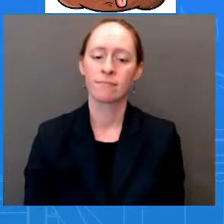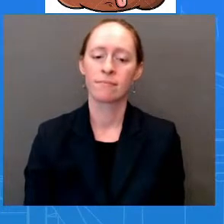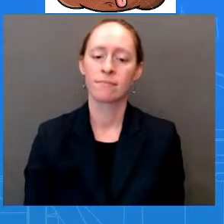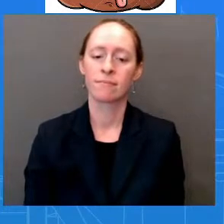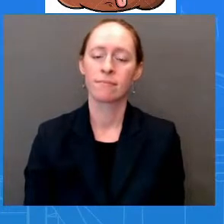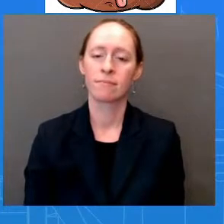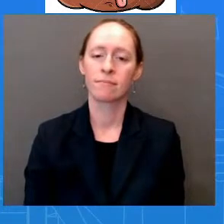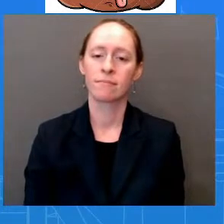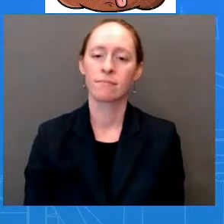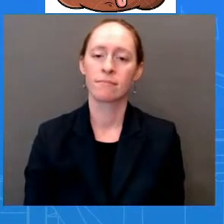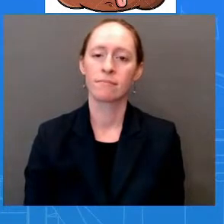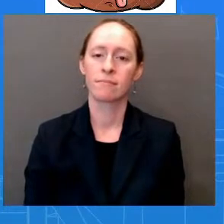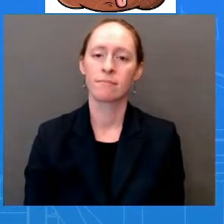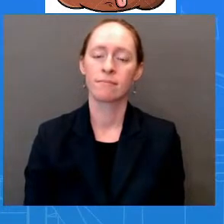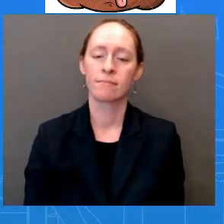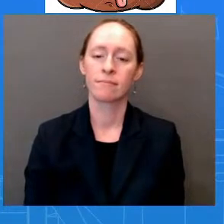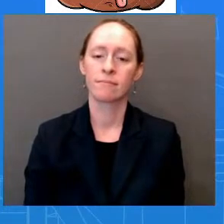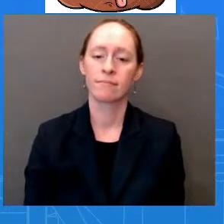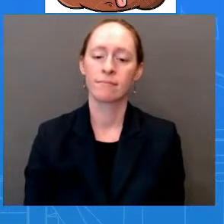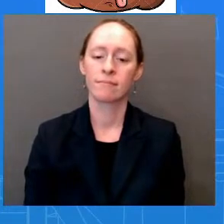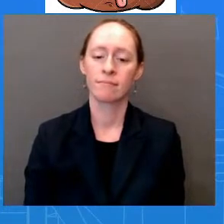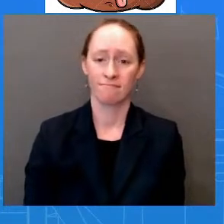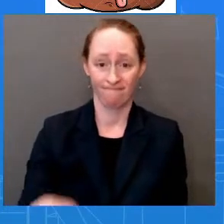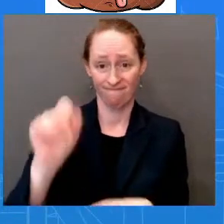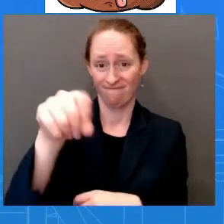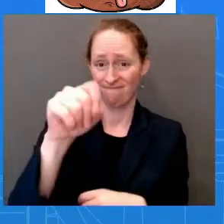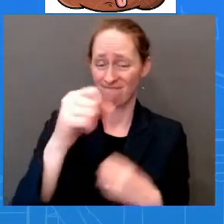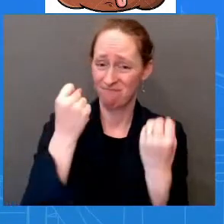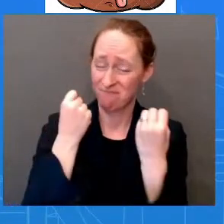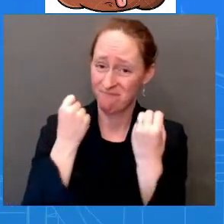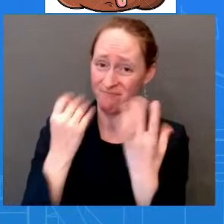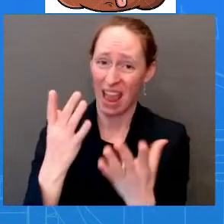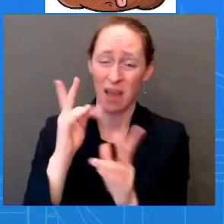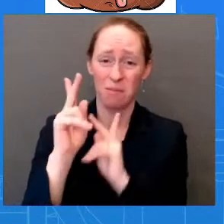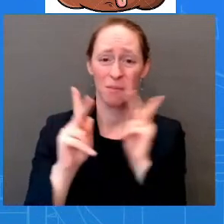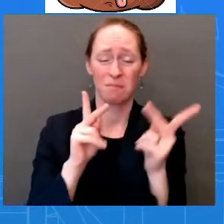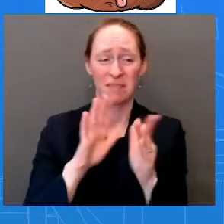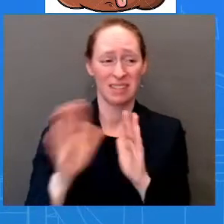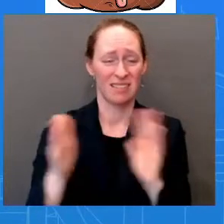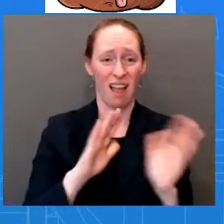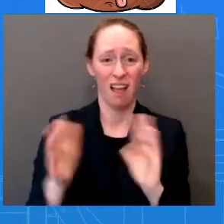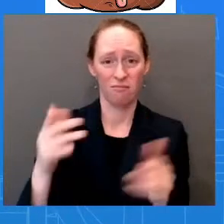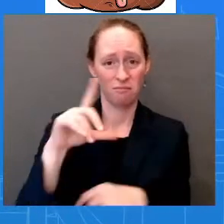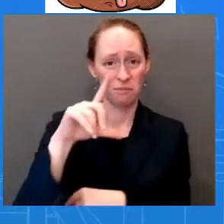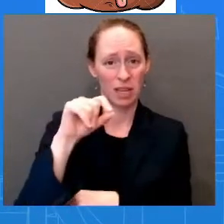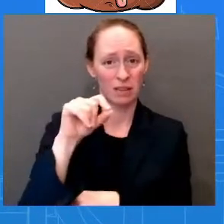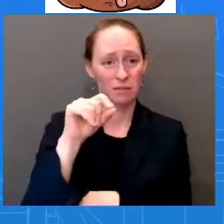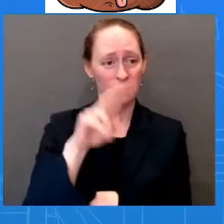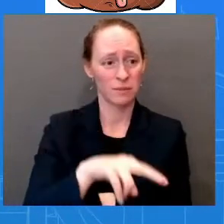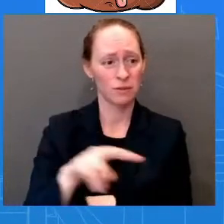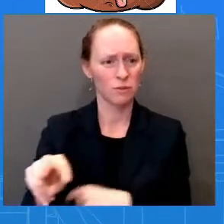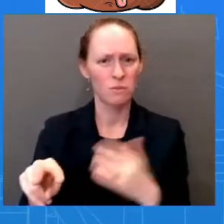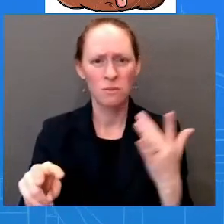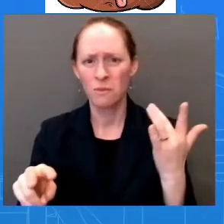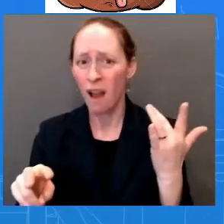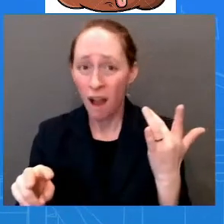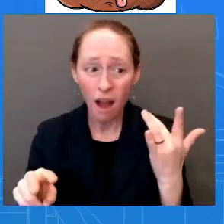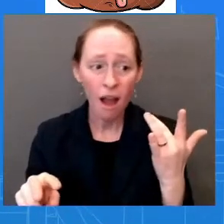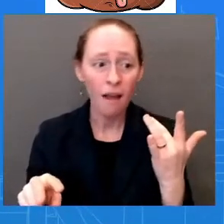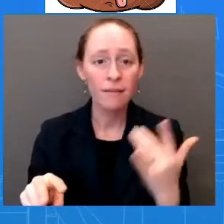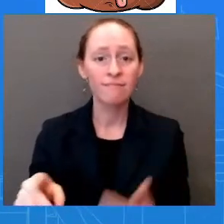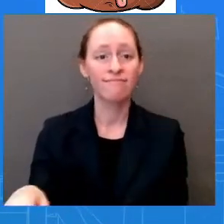versus them. Because people were under-vaccinated, people did not get their... Listen to all